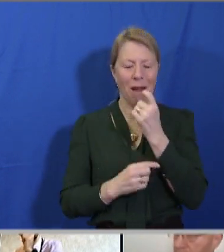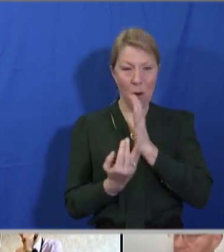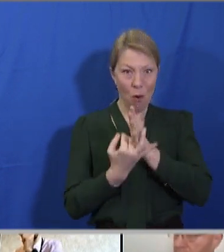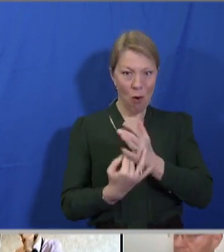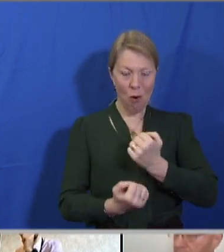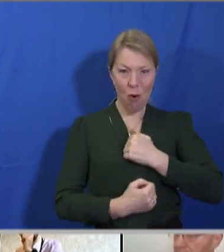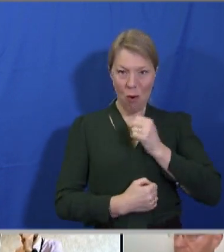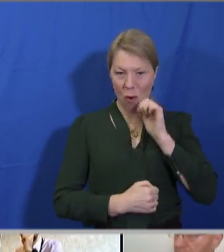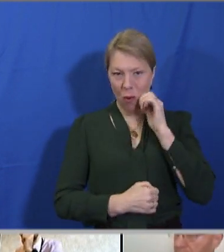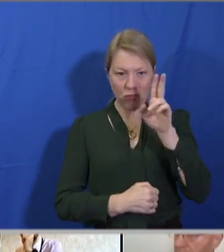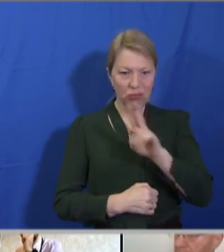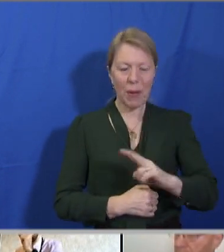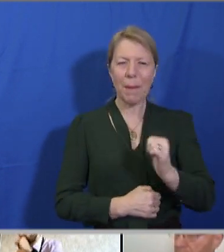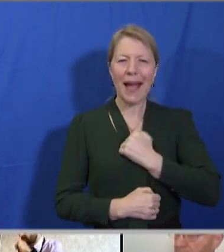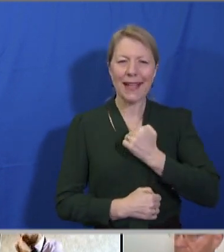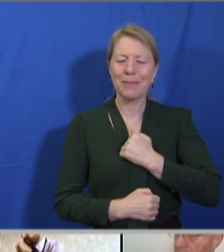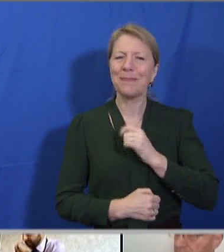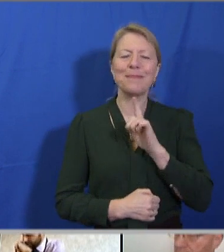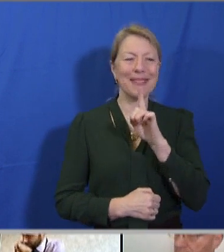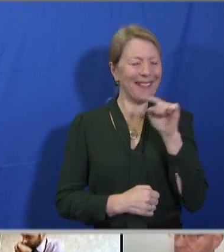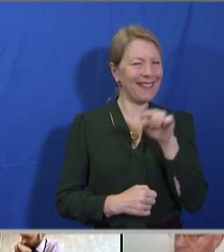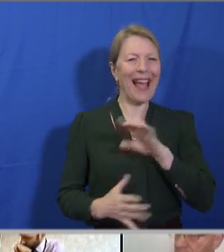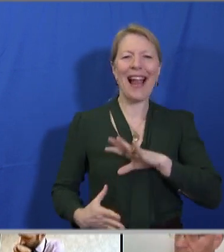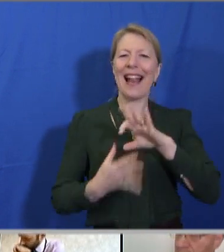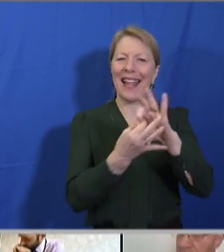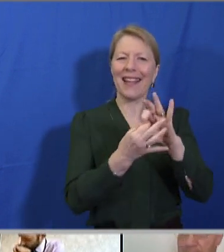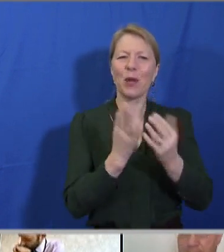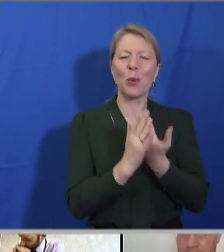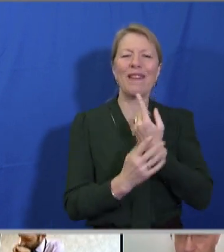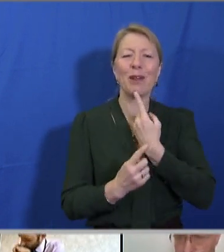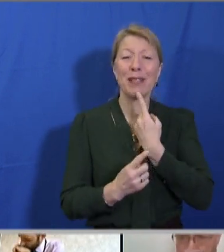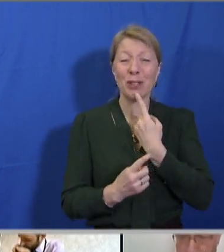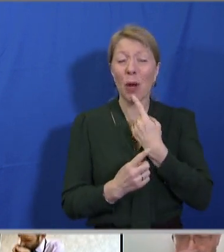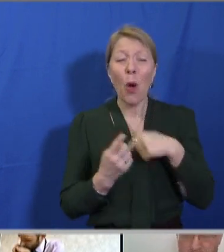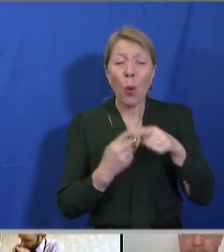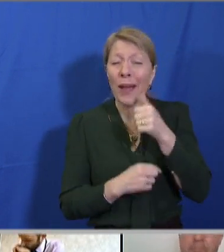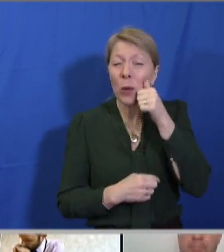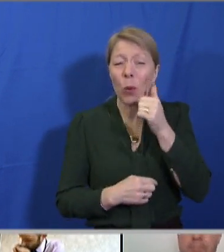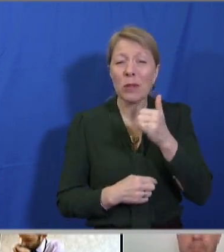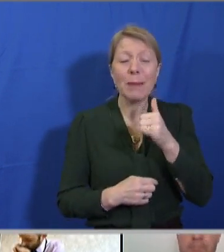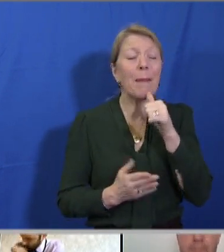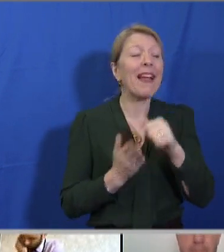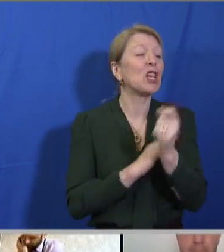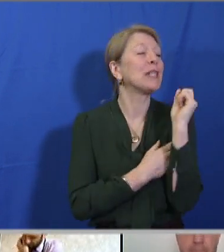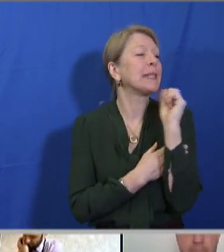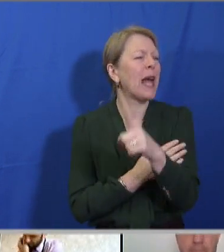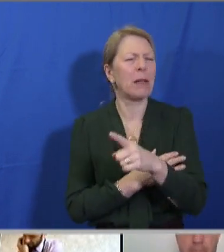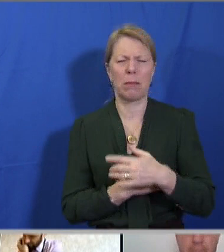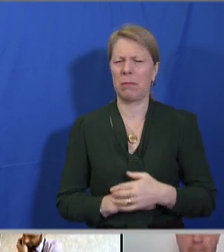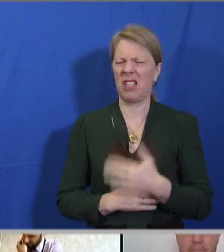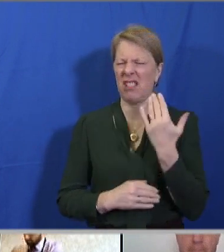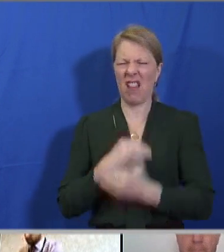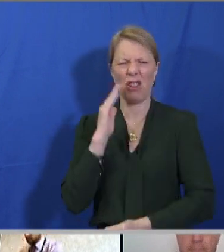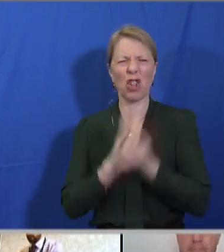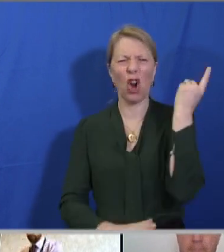slots within the health service because we've sent out a letter that isn't accessible to the person that we want to actually come